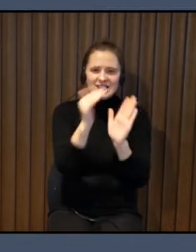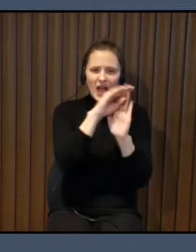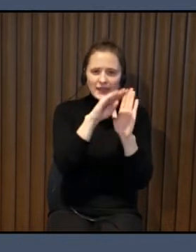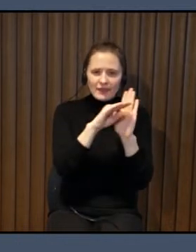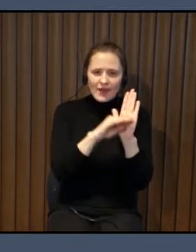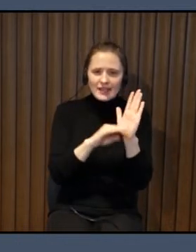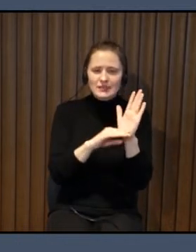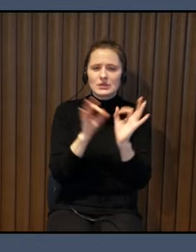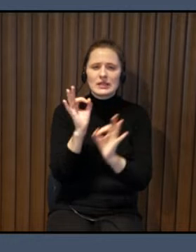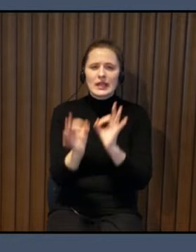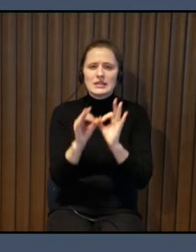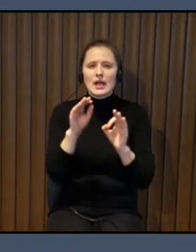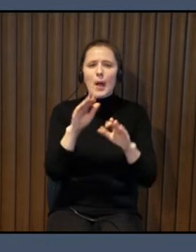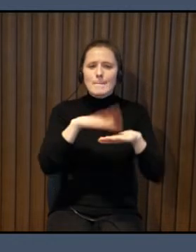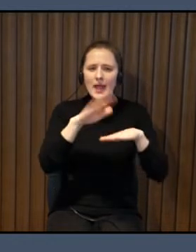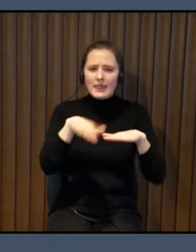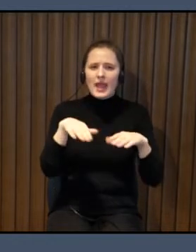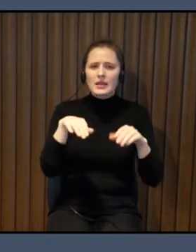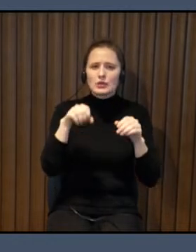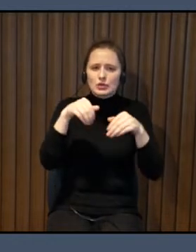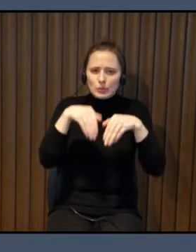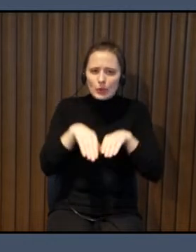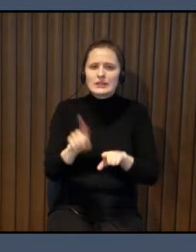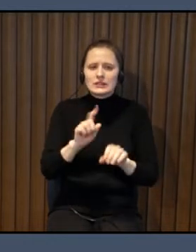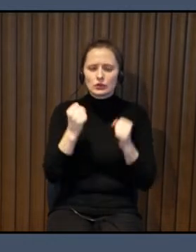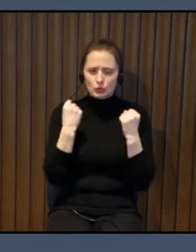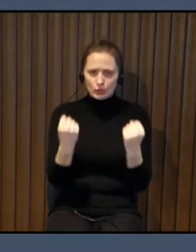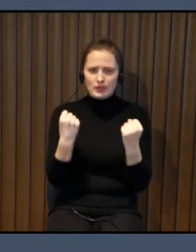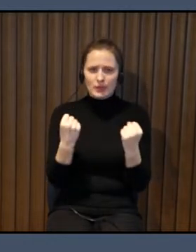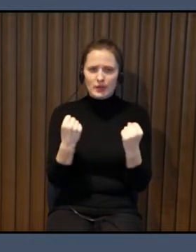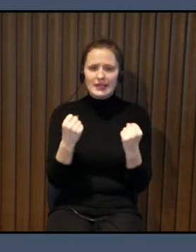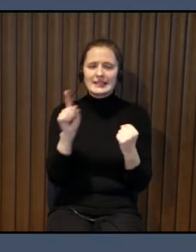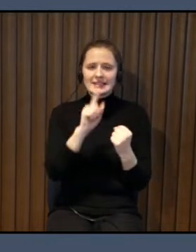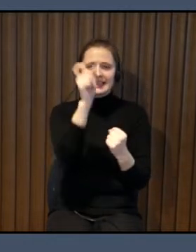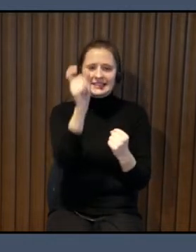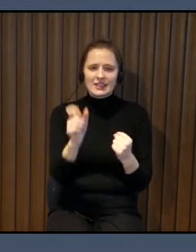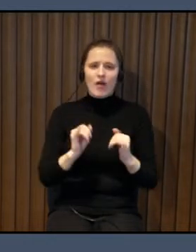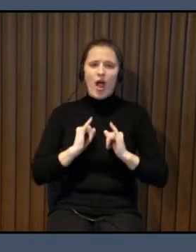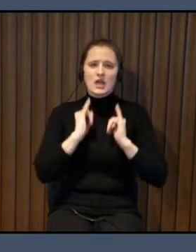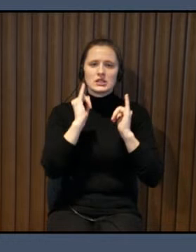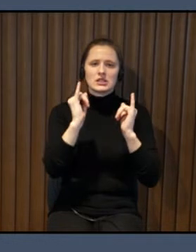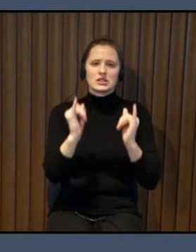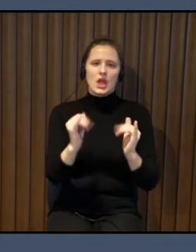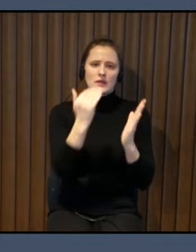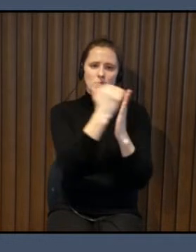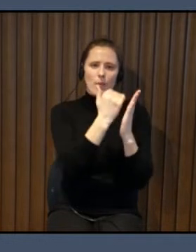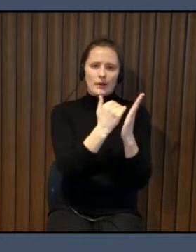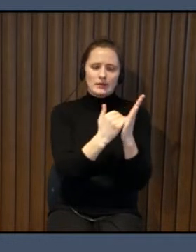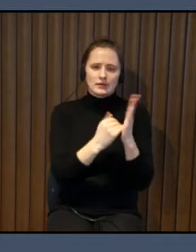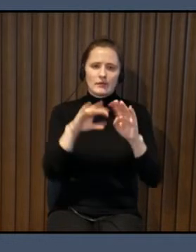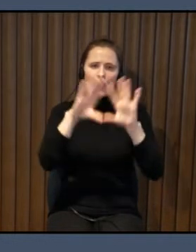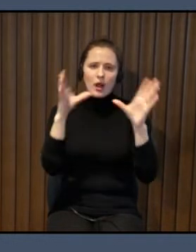to remember. Also, we have some indications from our case law,